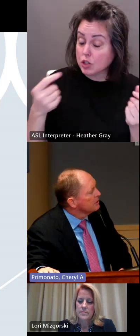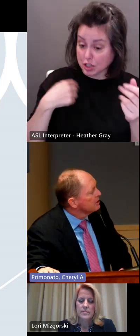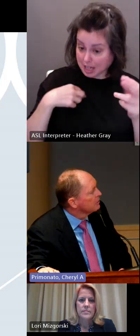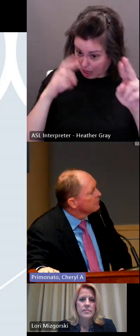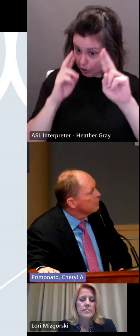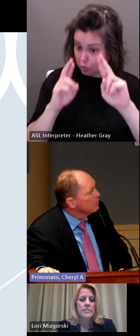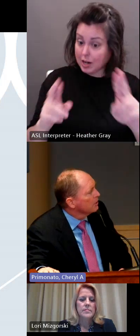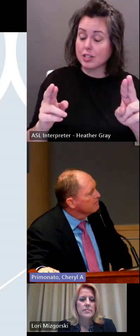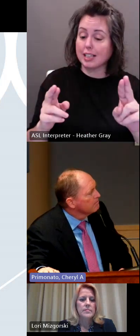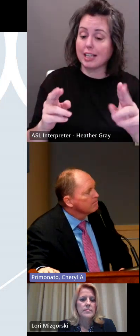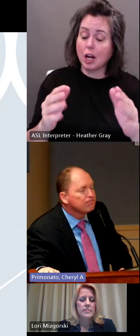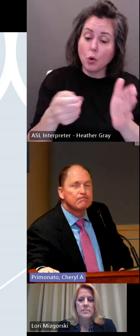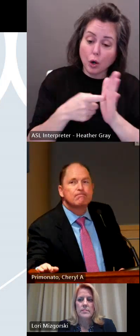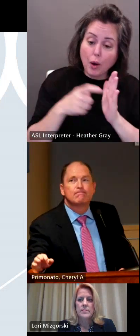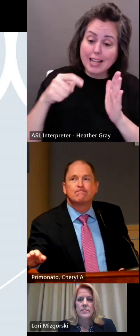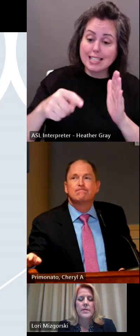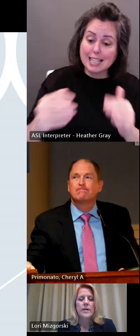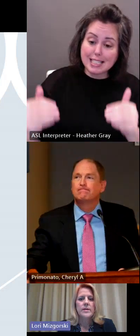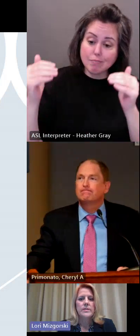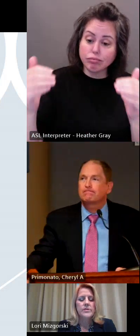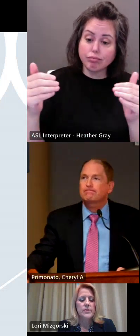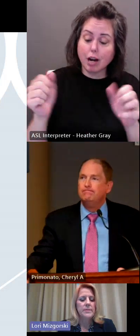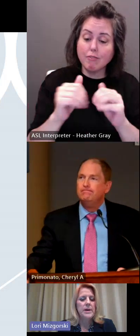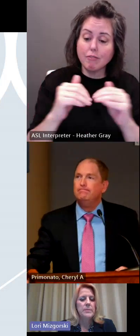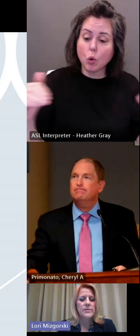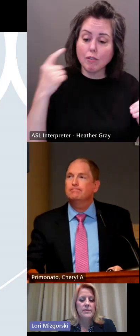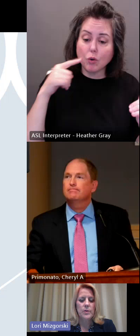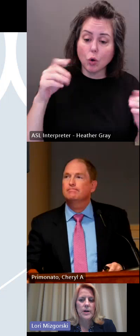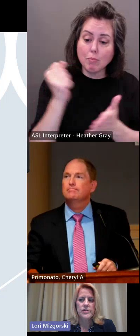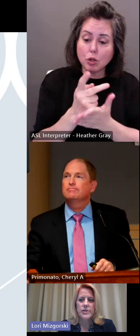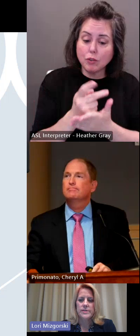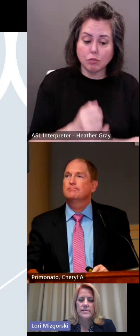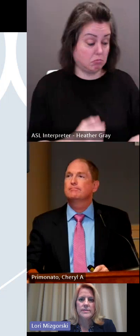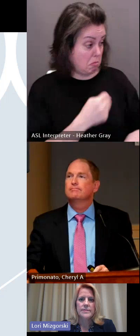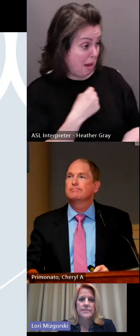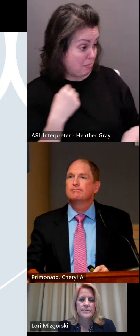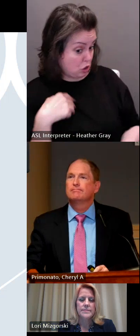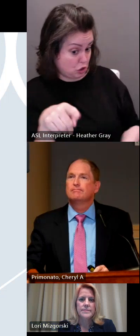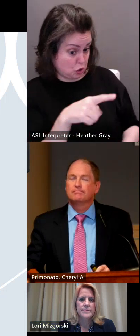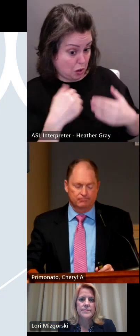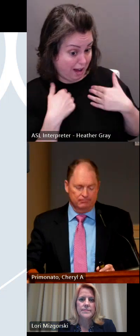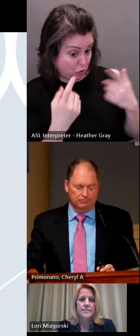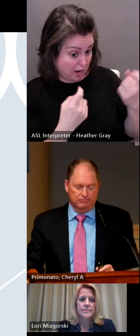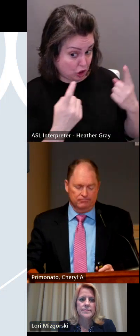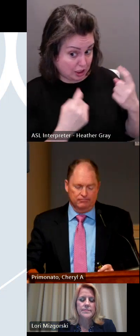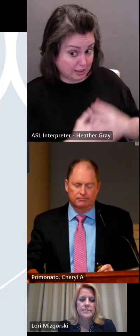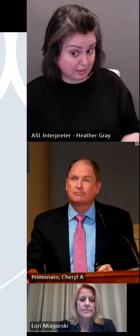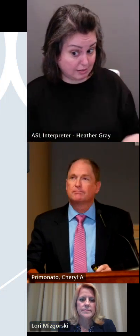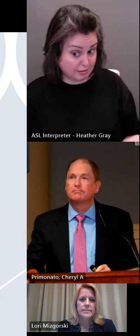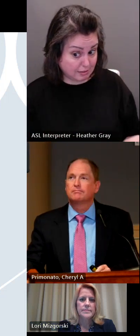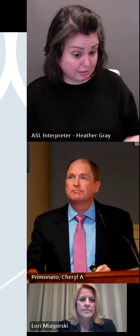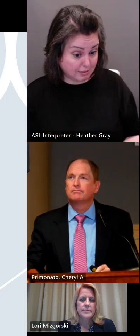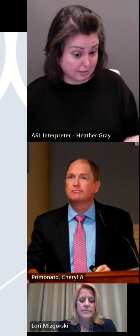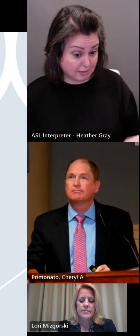that this be taken to the full board. Do any members have questions?